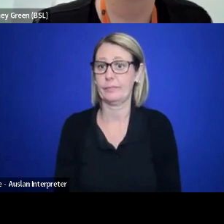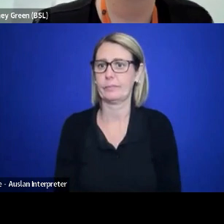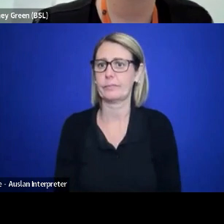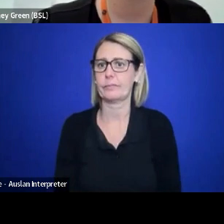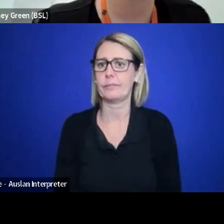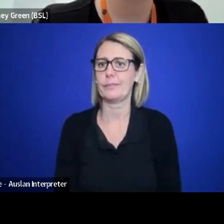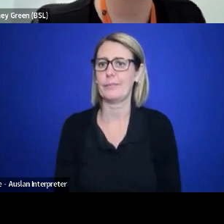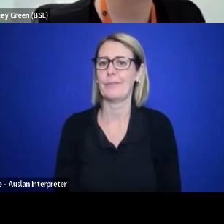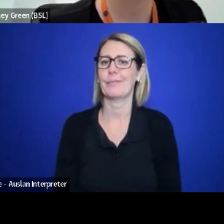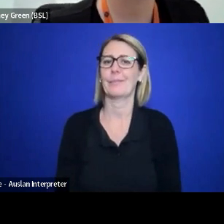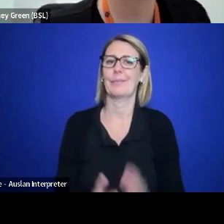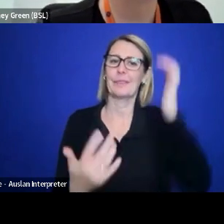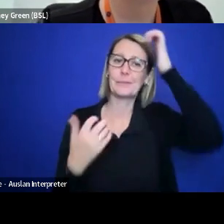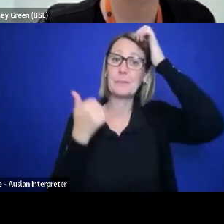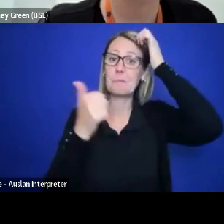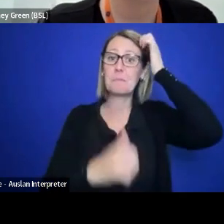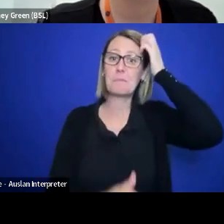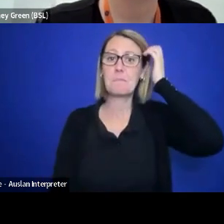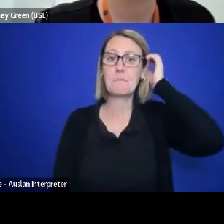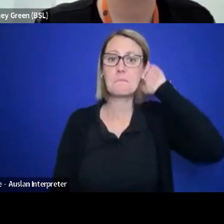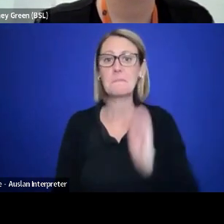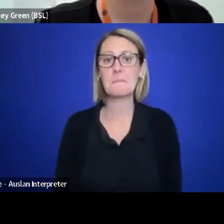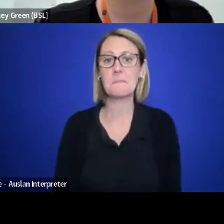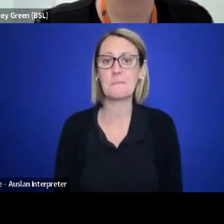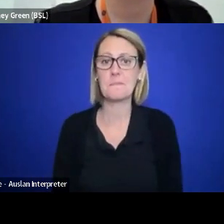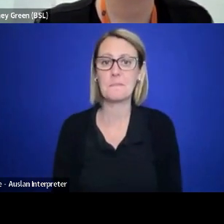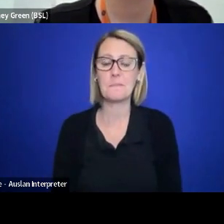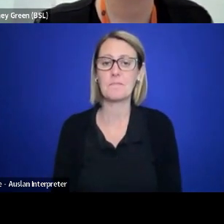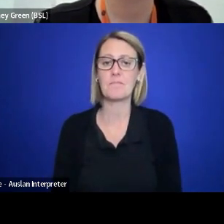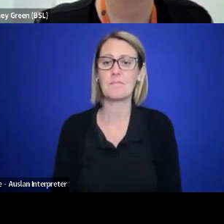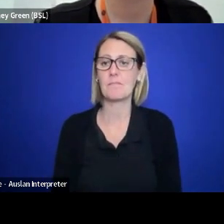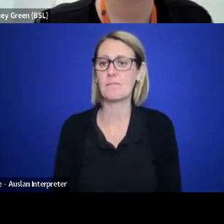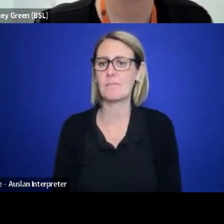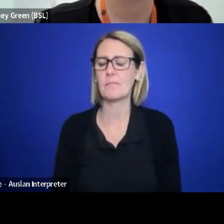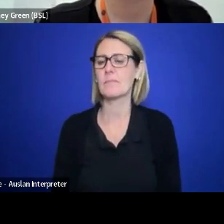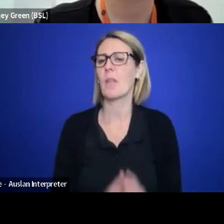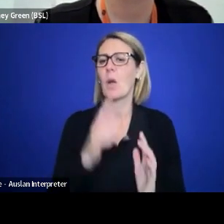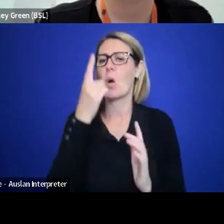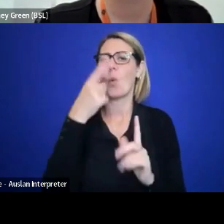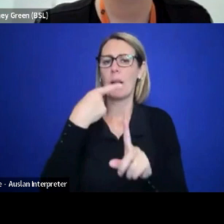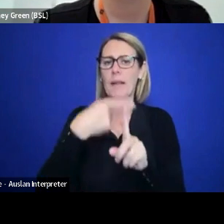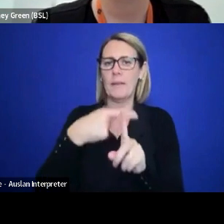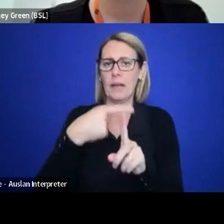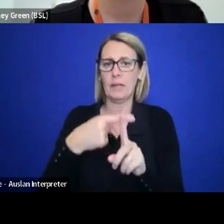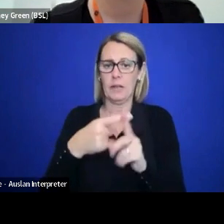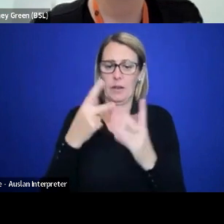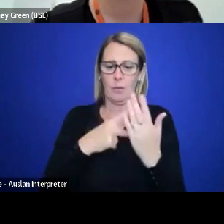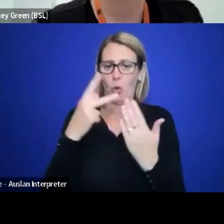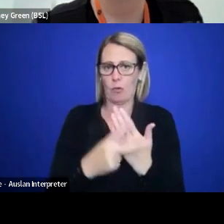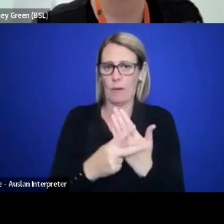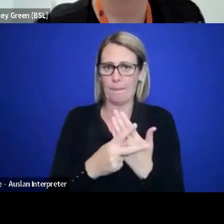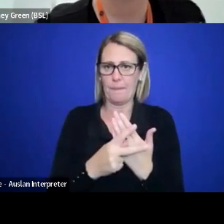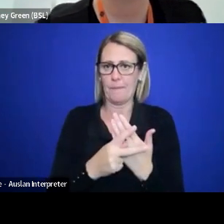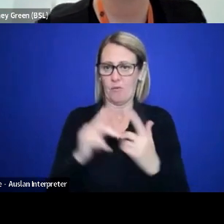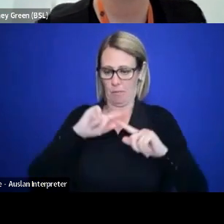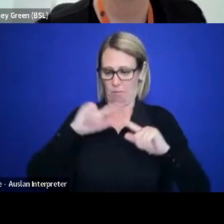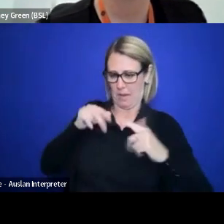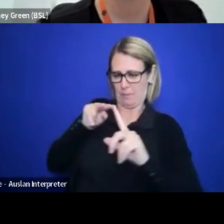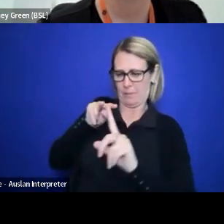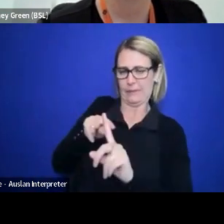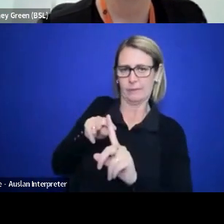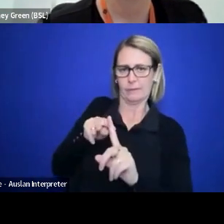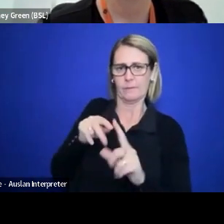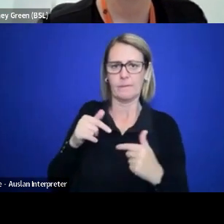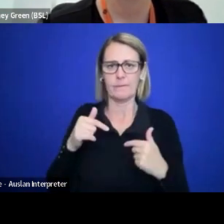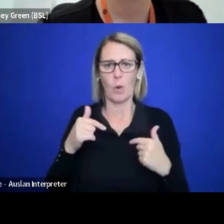Sorry, Courtney. No, you're right. Look, I mean, one of the advantages of the program is, from our perspective, is that we